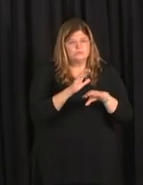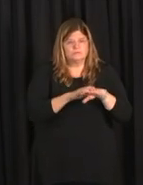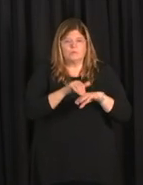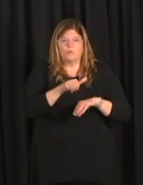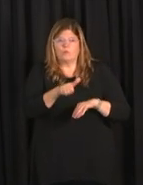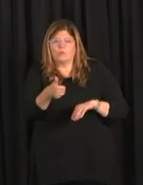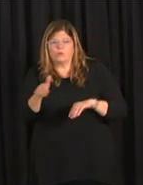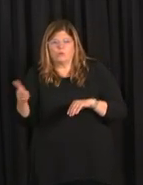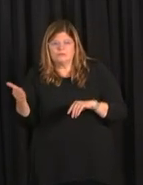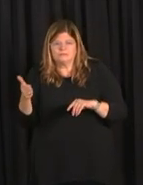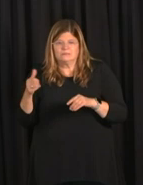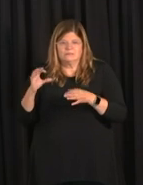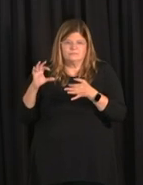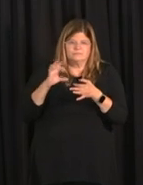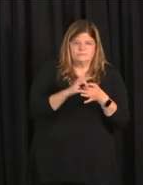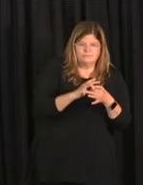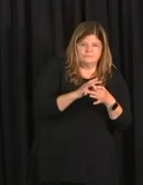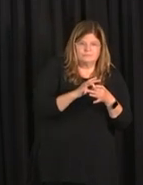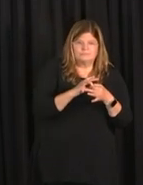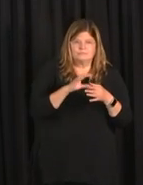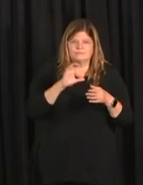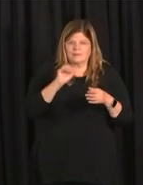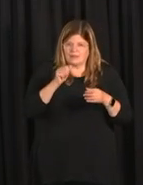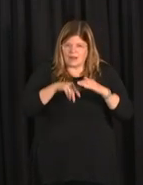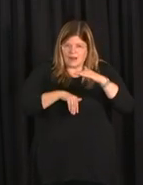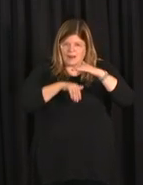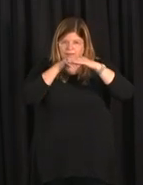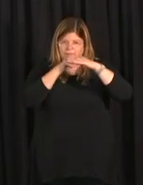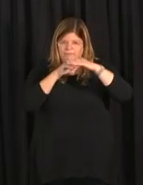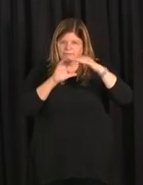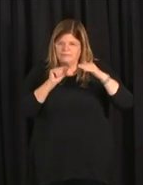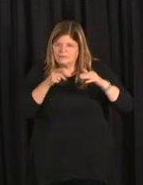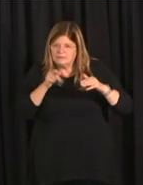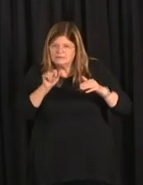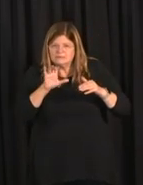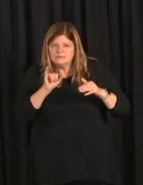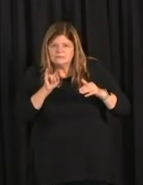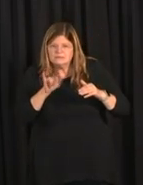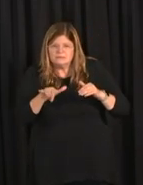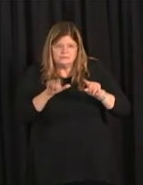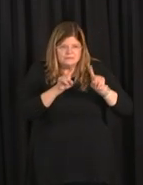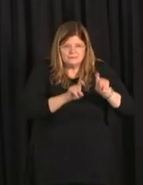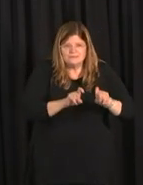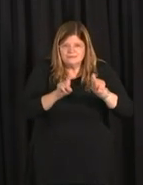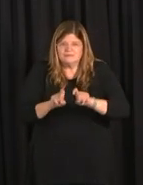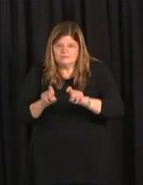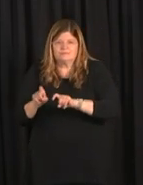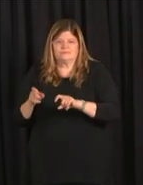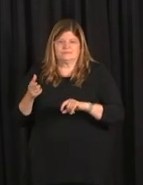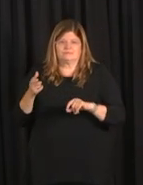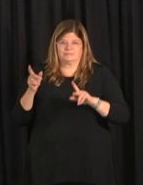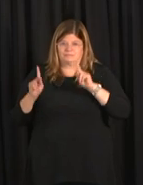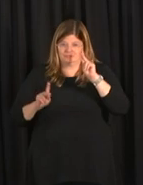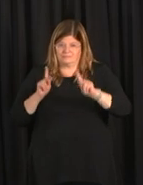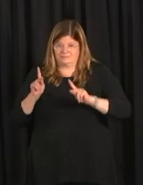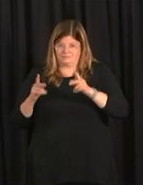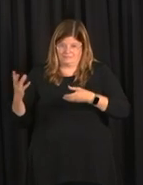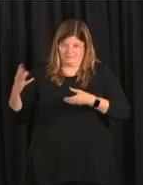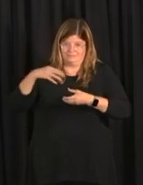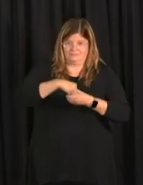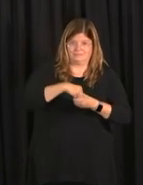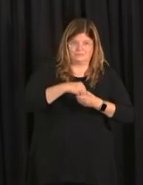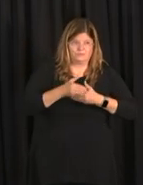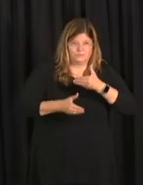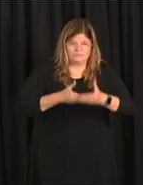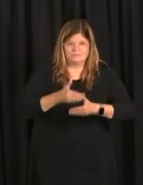to the capacity in our system. We're also looking at the degree to which people are engaged in different processes. And